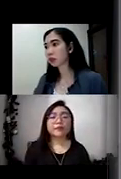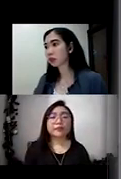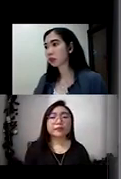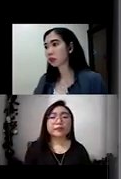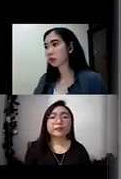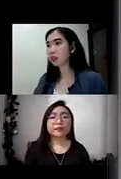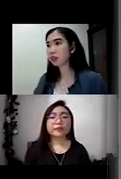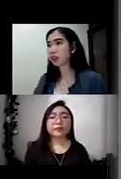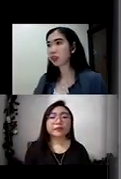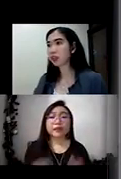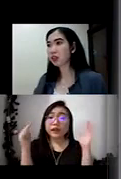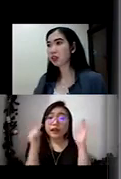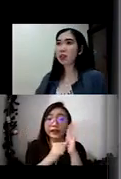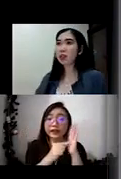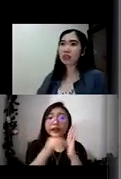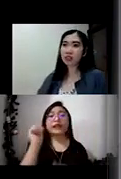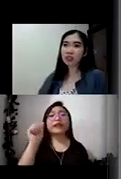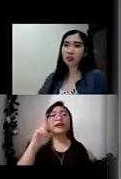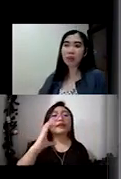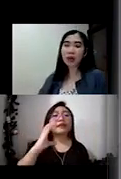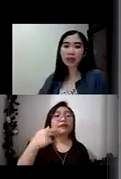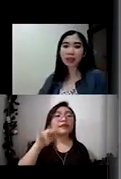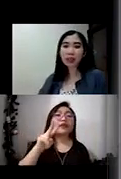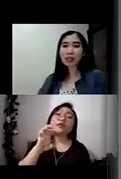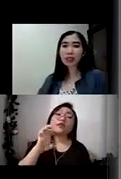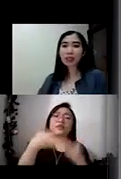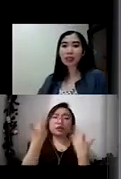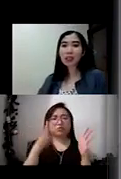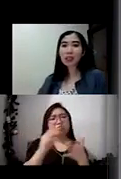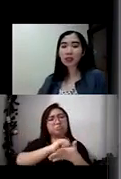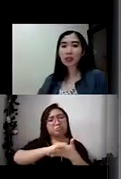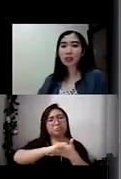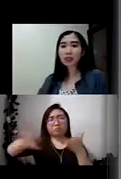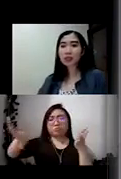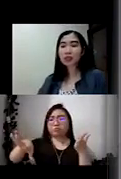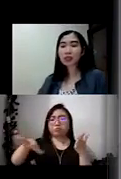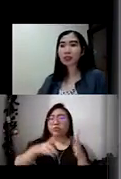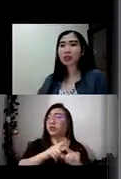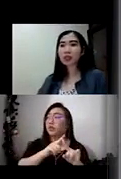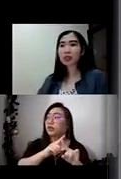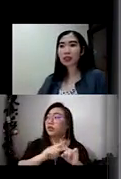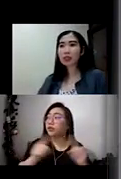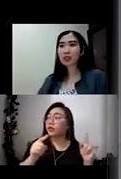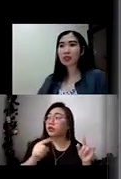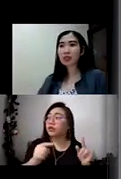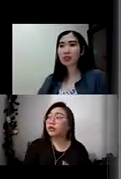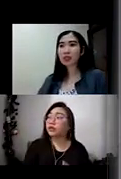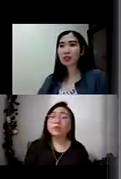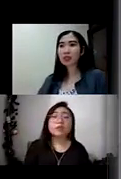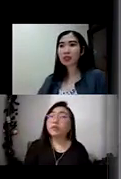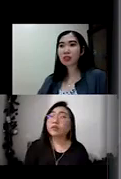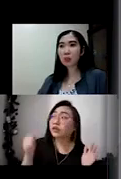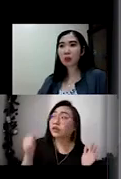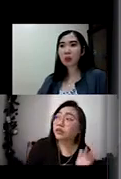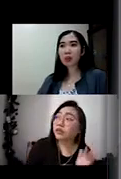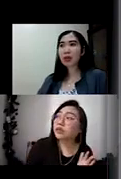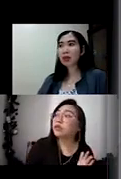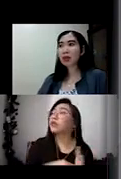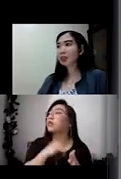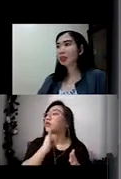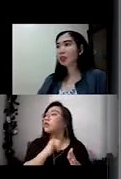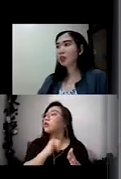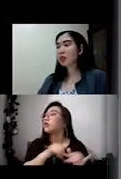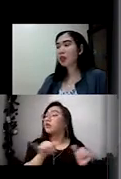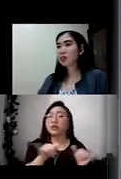Yan. Click the archive and mawawala na siya dito. But it doesn't mean that that is already deleted. So,